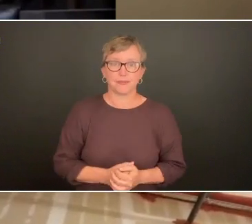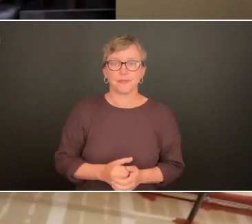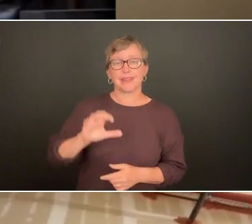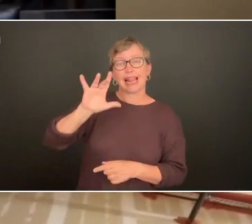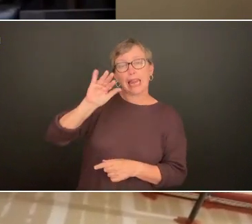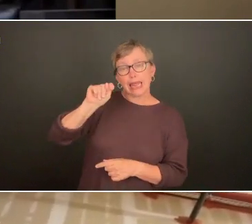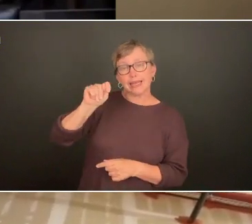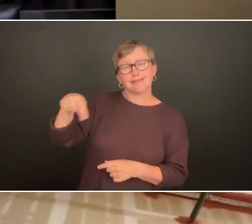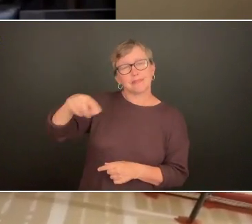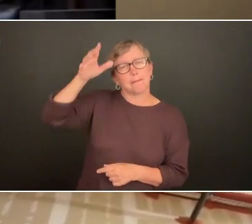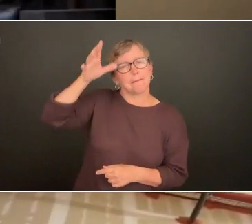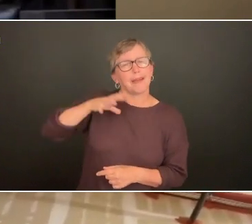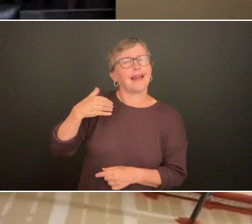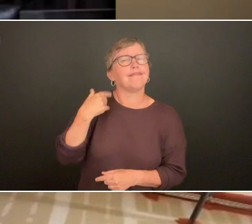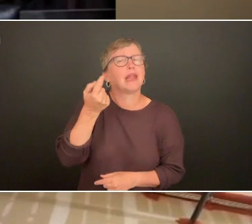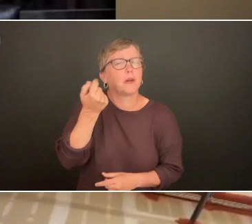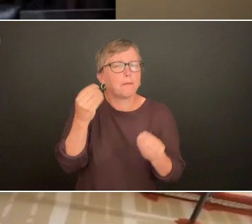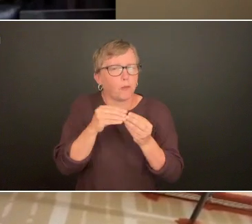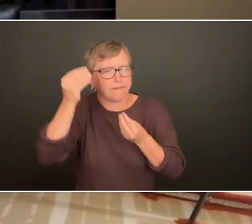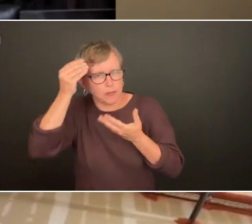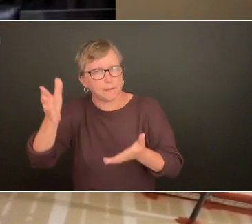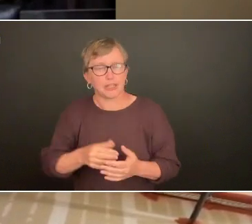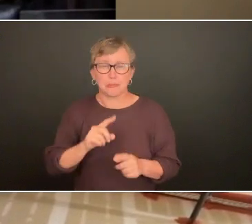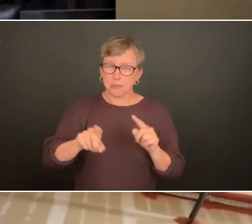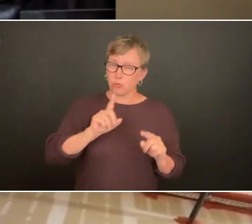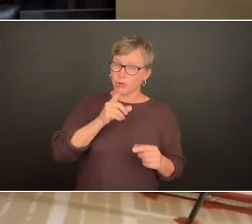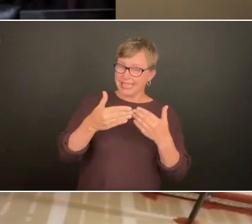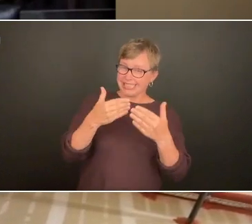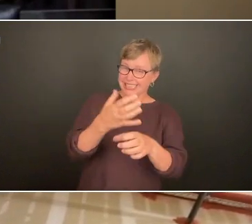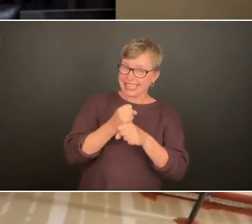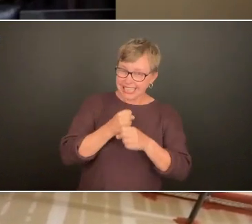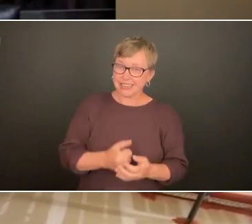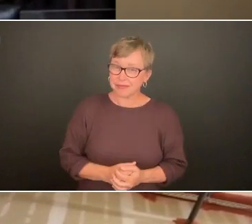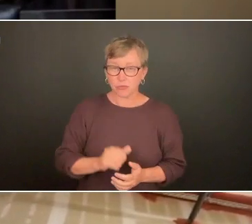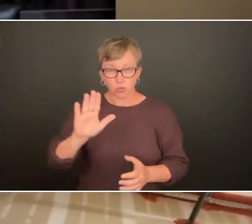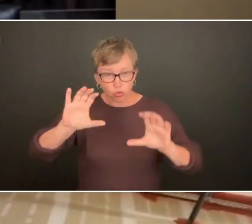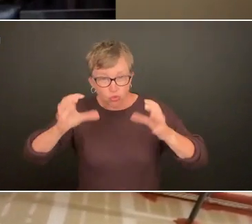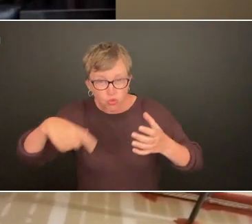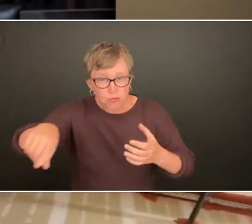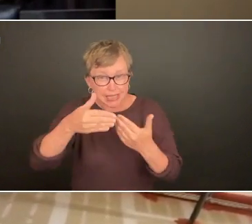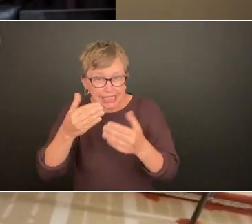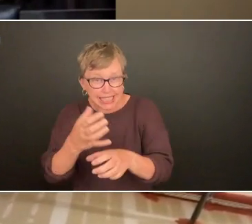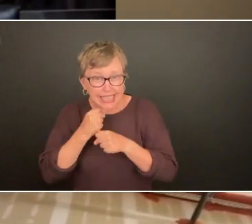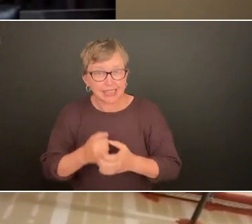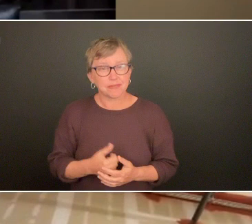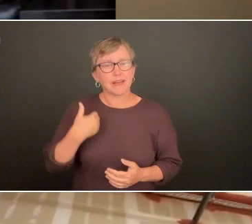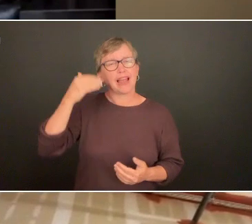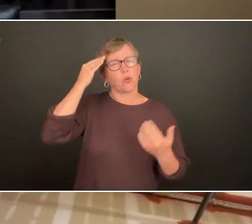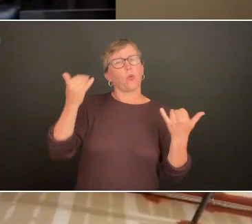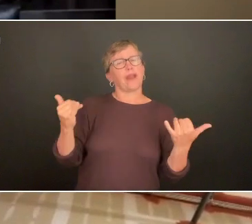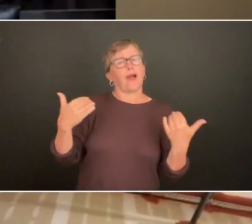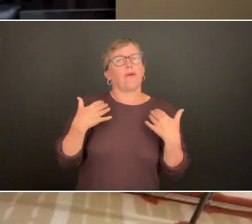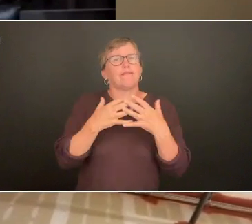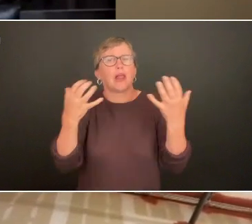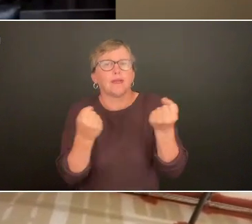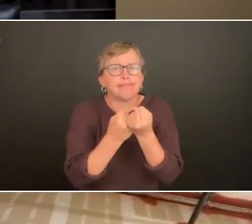information on our end of the neck, but was that available really for us, or was that available around your